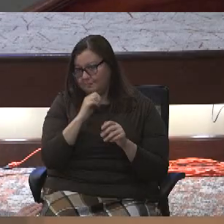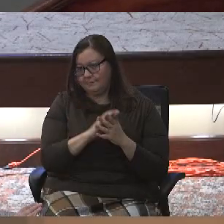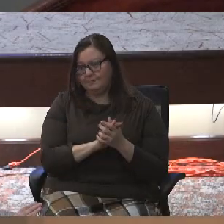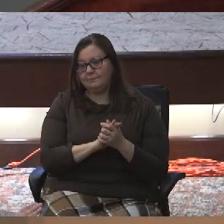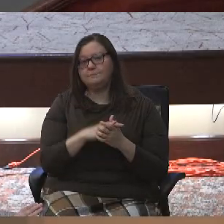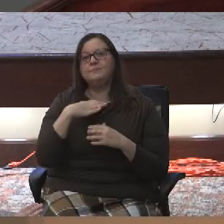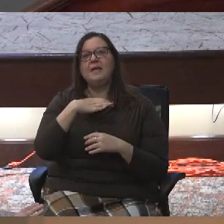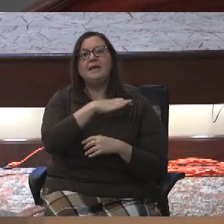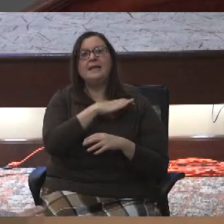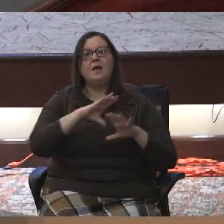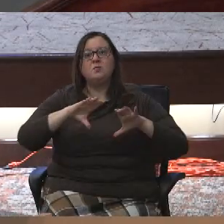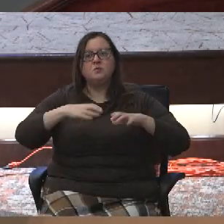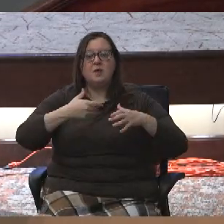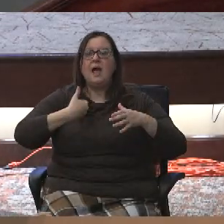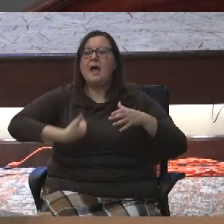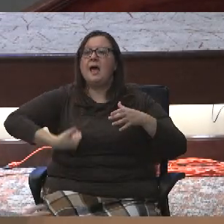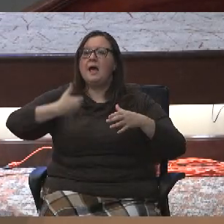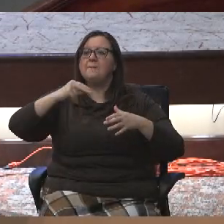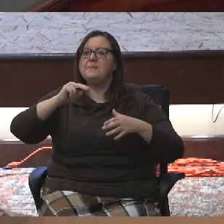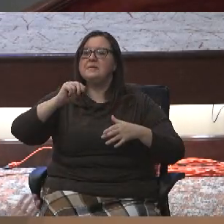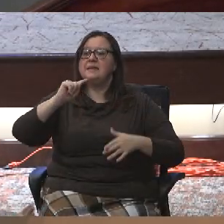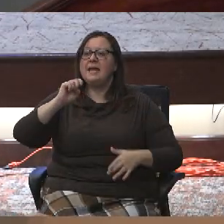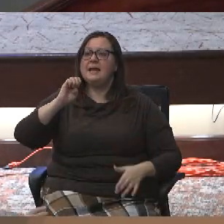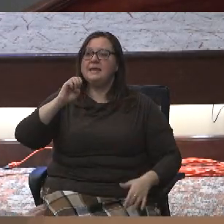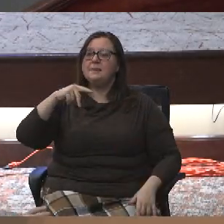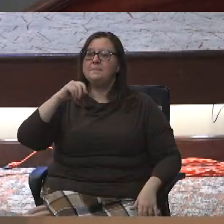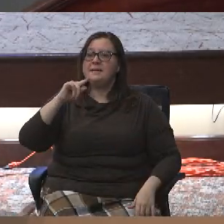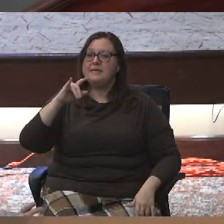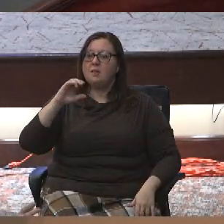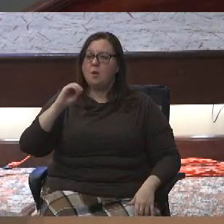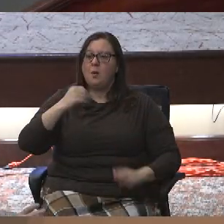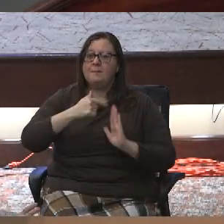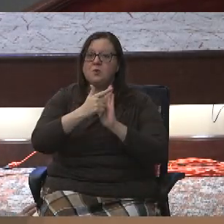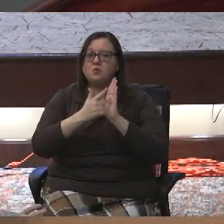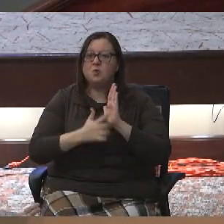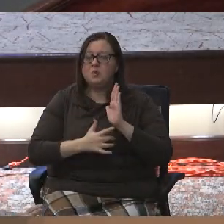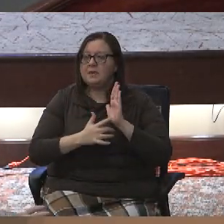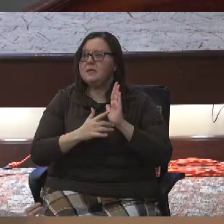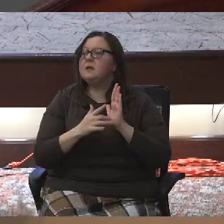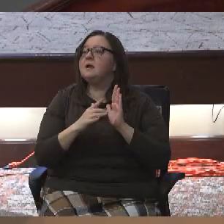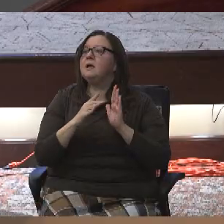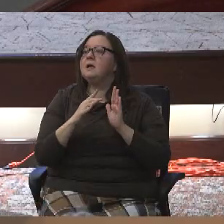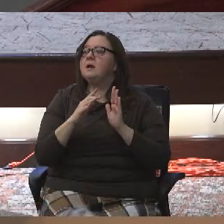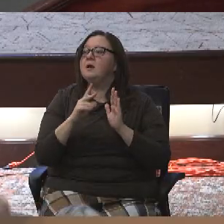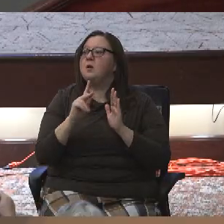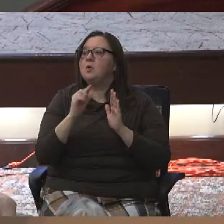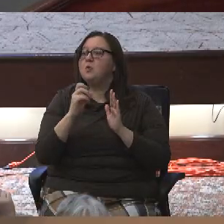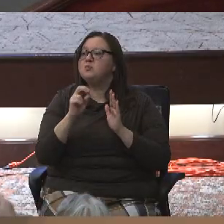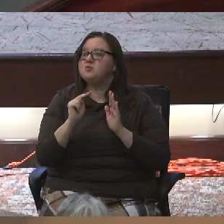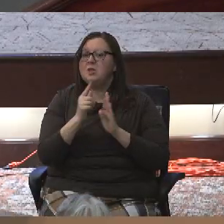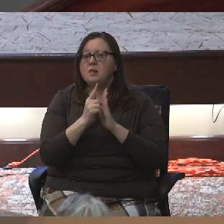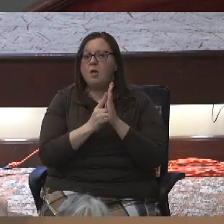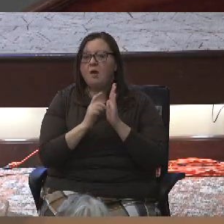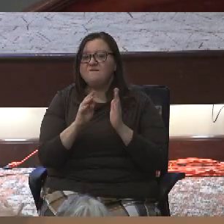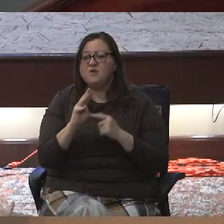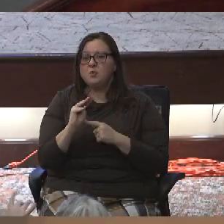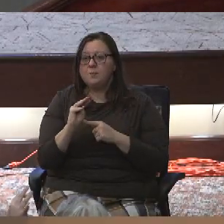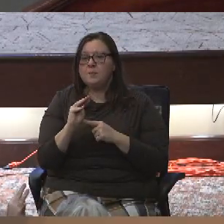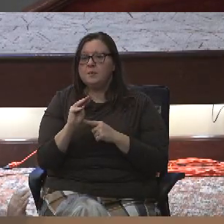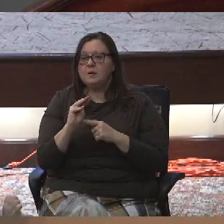Council members, my name is Andy Patillo, and I'm an attorney at the Beard Colgin Law Firm. I'm also